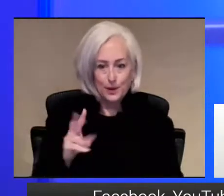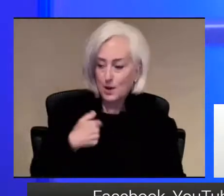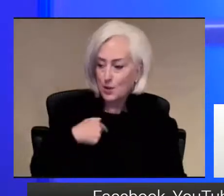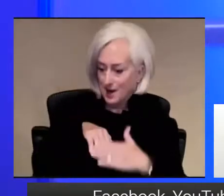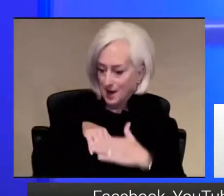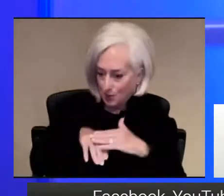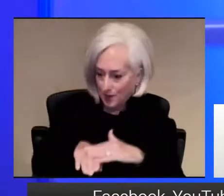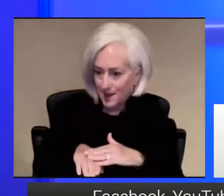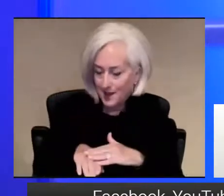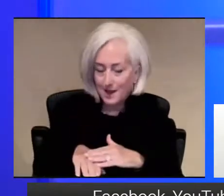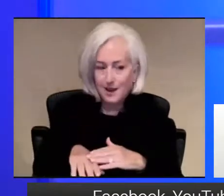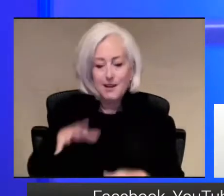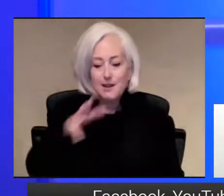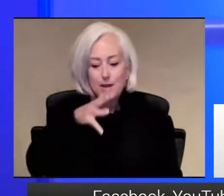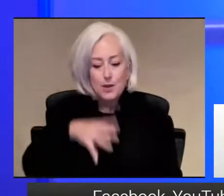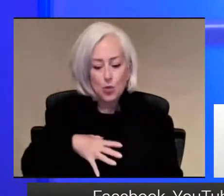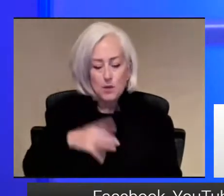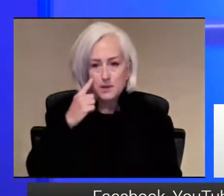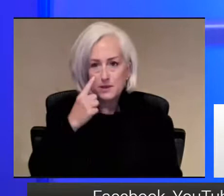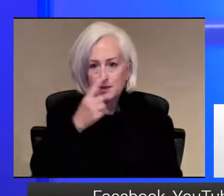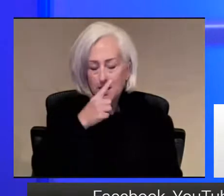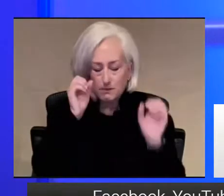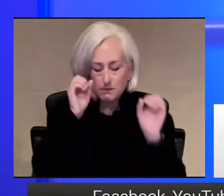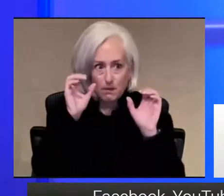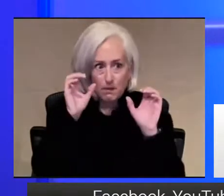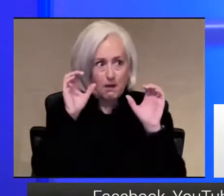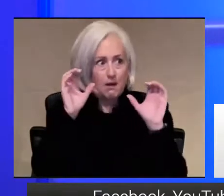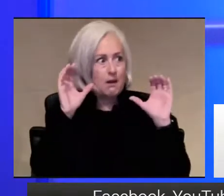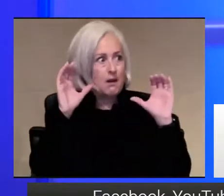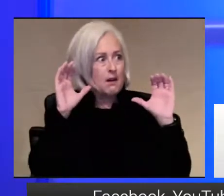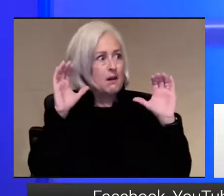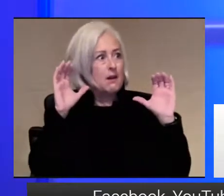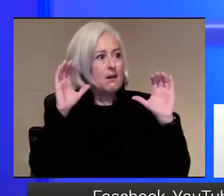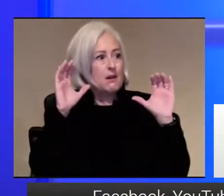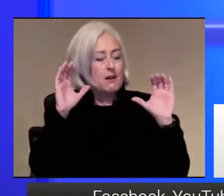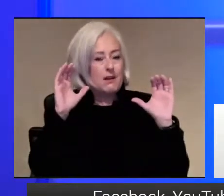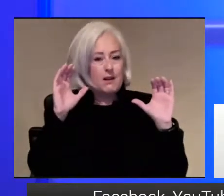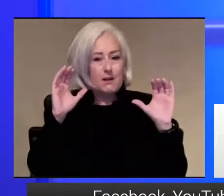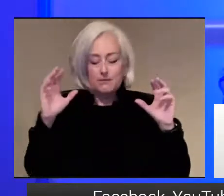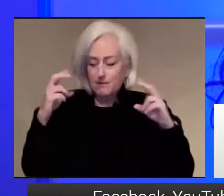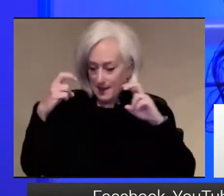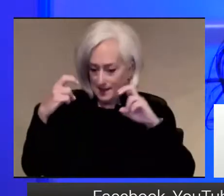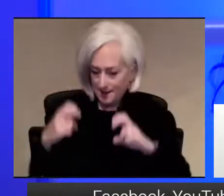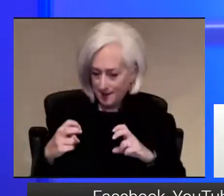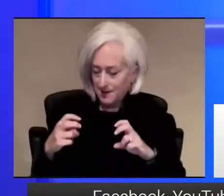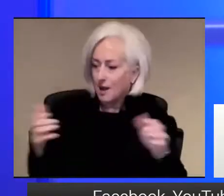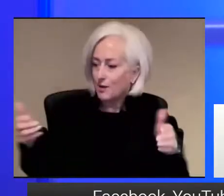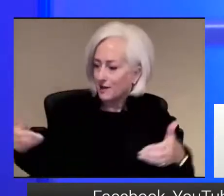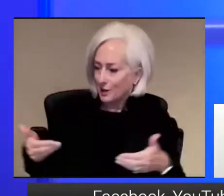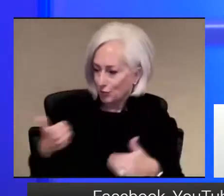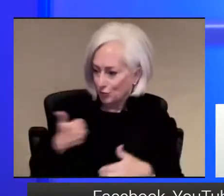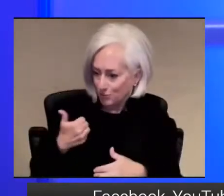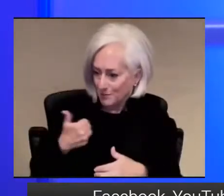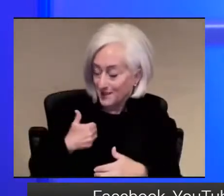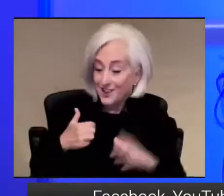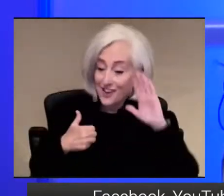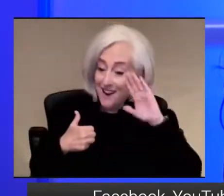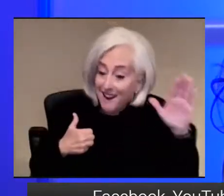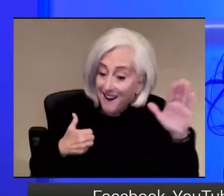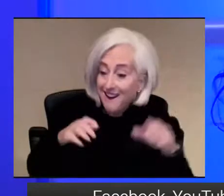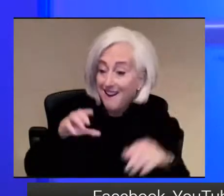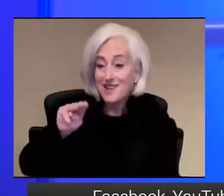big. And she, I sat down, introduced myself, and I said, "Hi, I'm Marcia. I